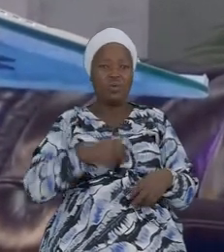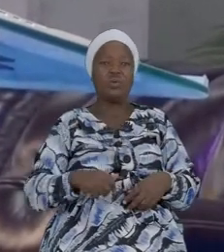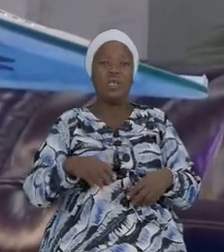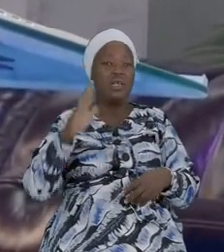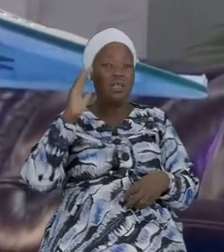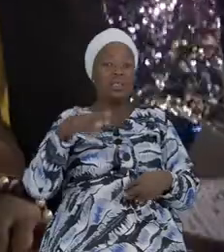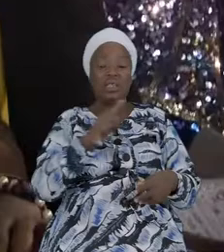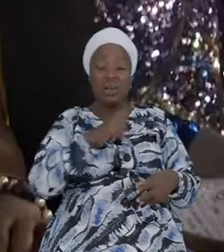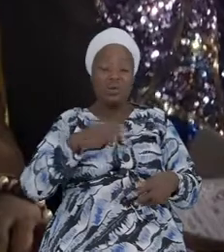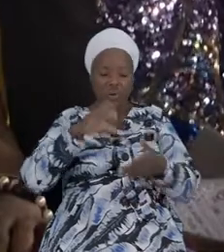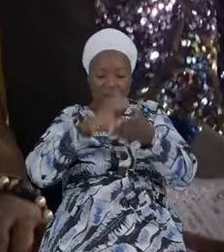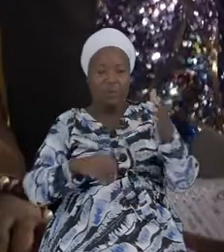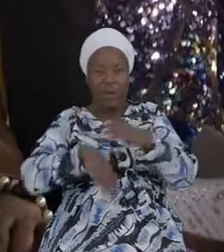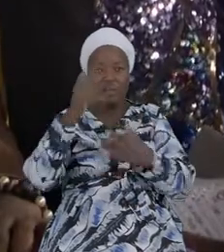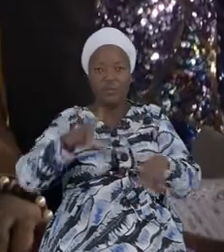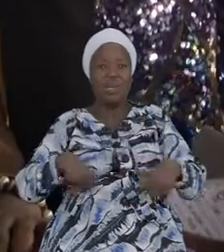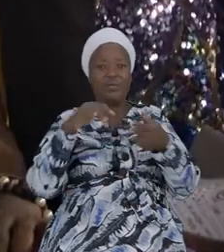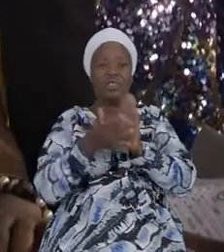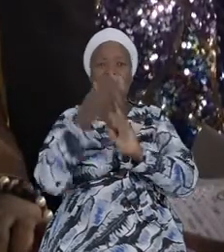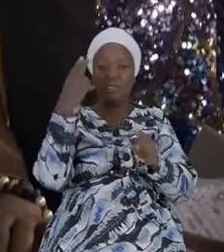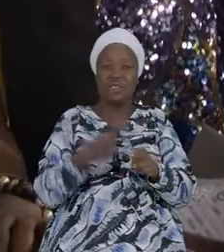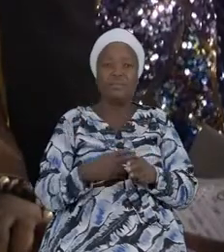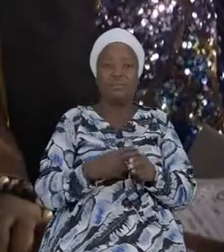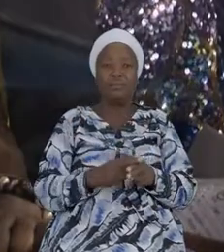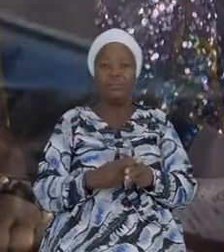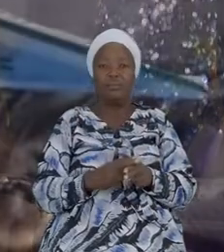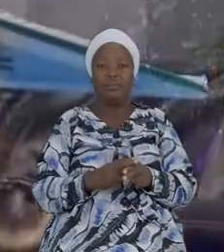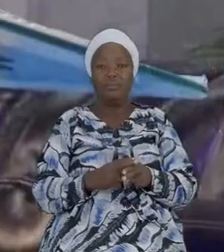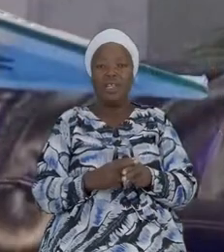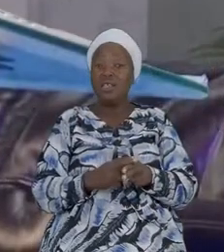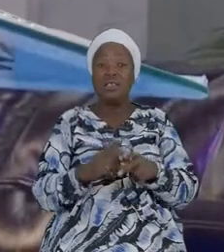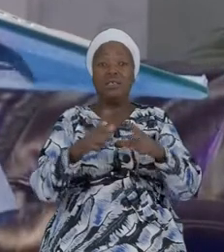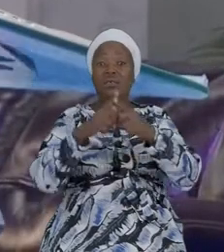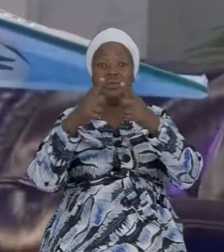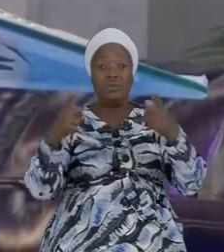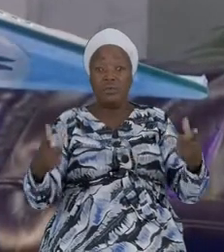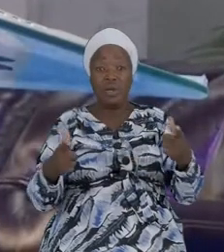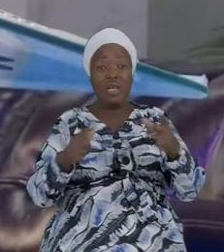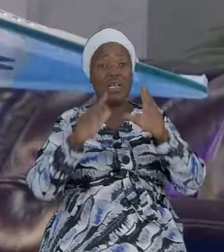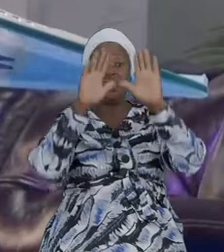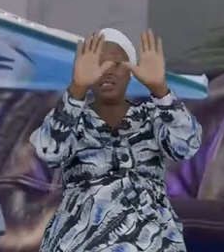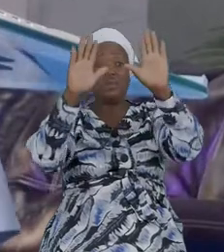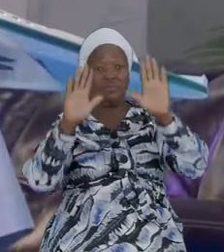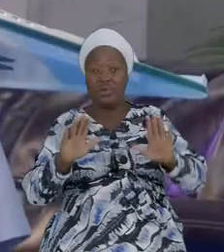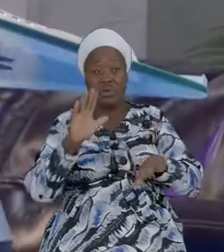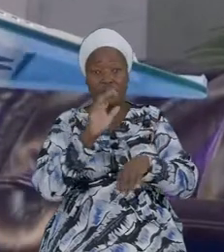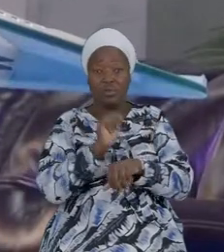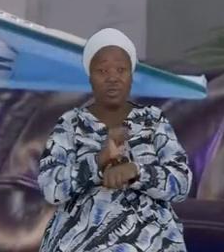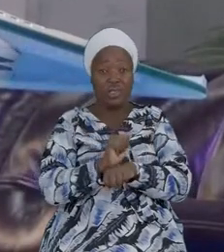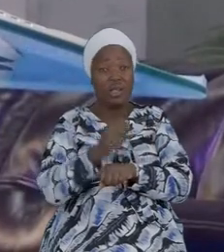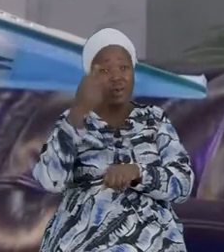of your life in Jesus' name. Incredible miracles. Incredible miracles